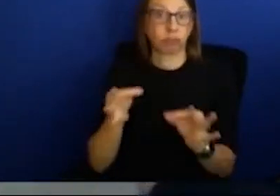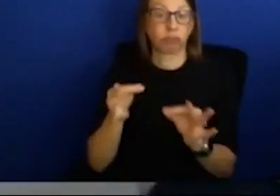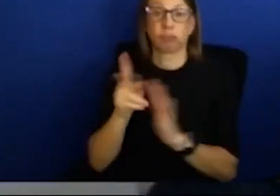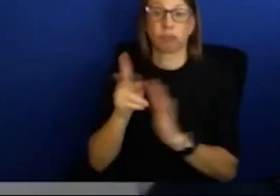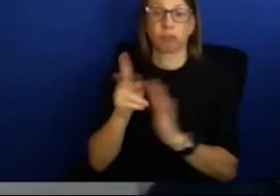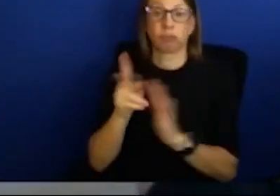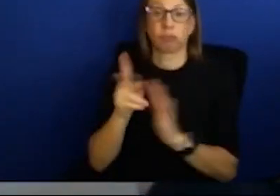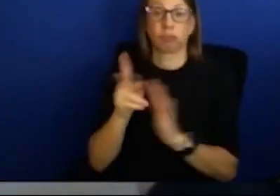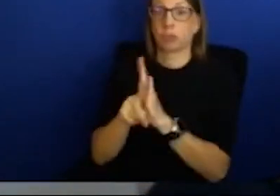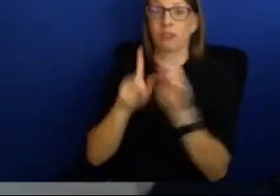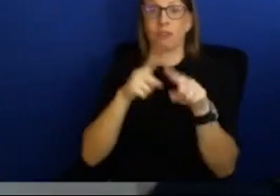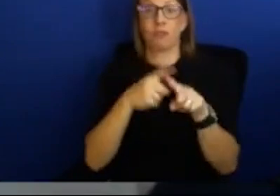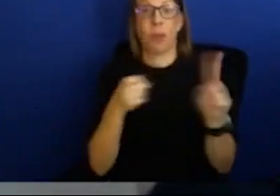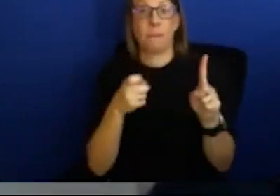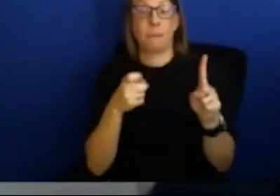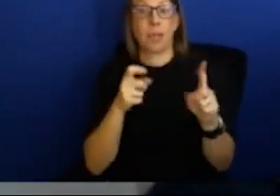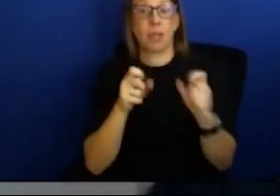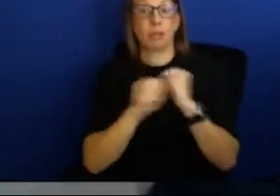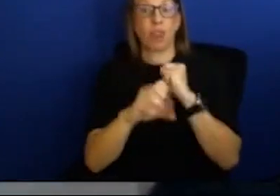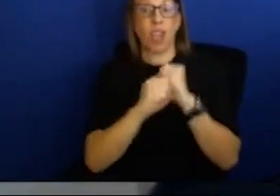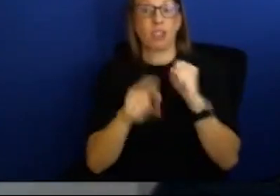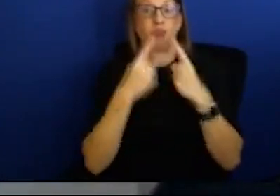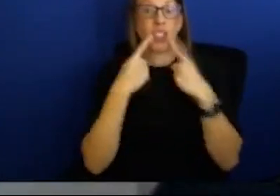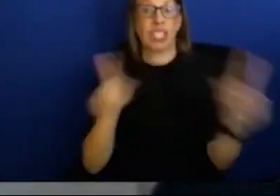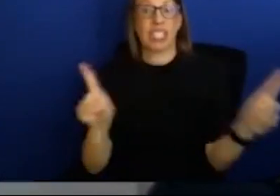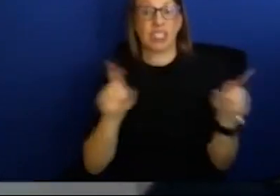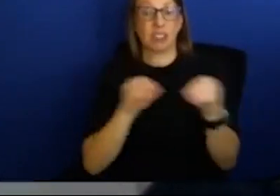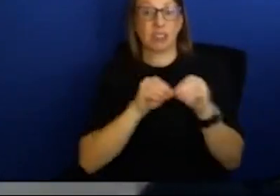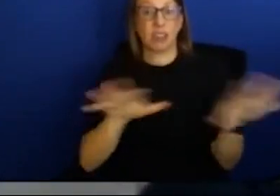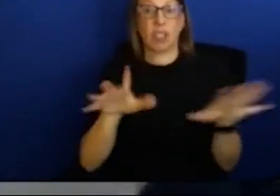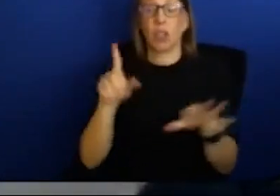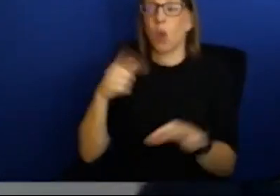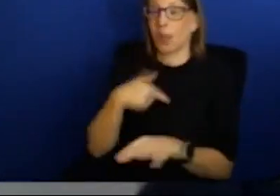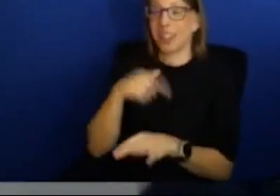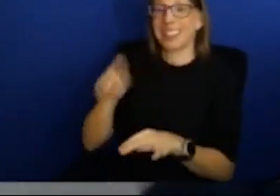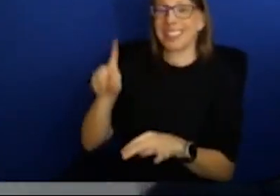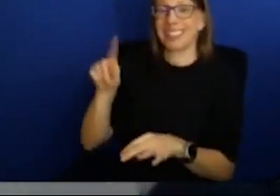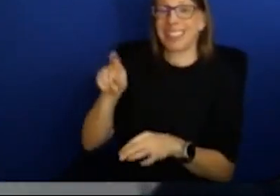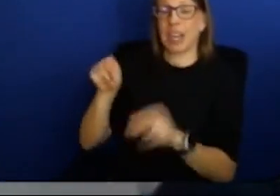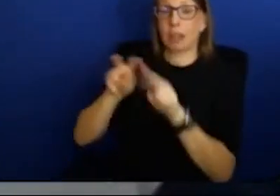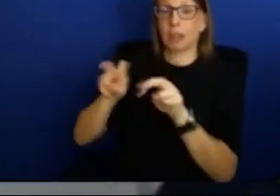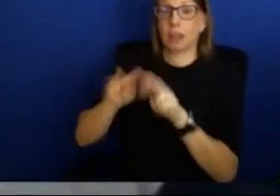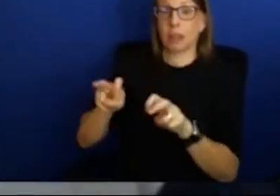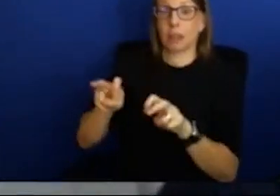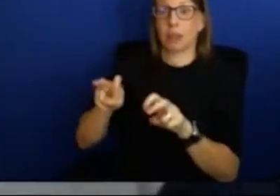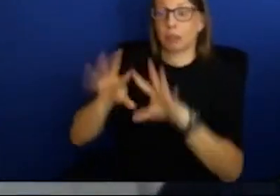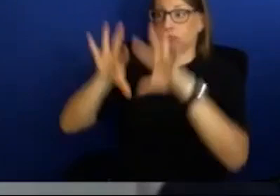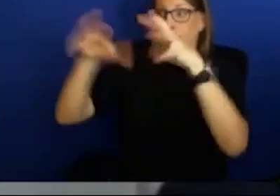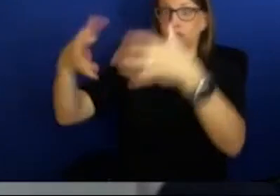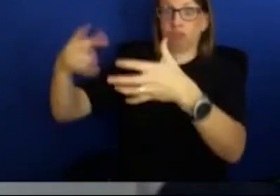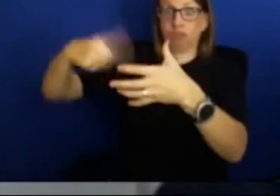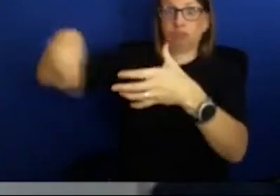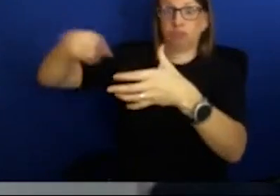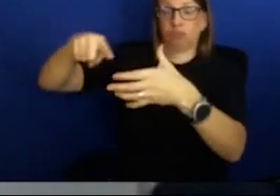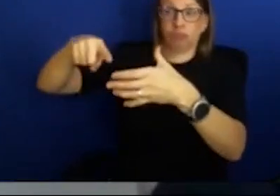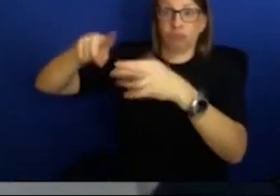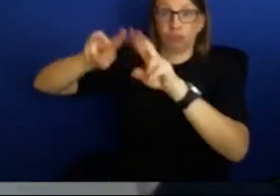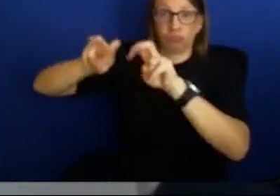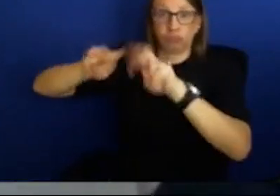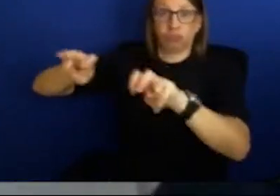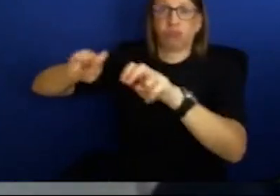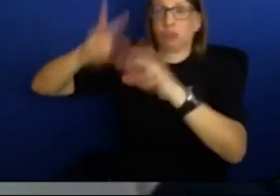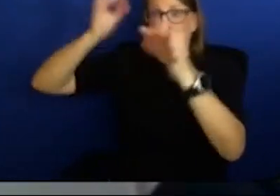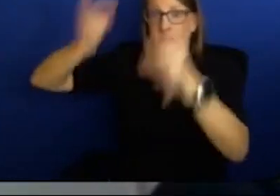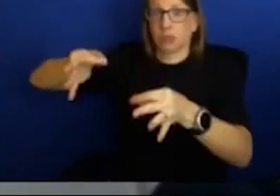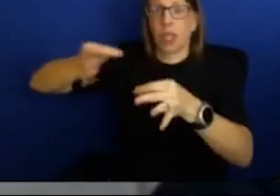press releases, however. So like Dr. Hawkinson said, we need to see the data and we need our regulatory bodies to evaluate it and make decisions. I hope that they